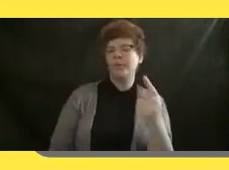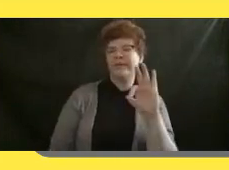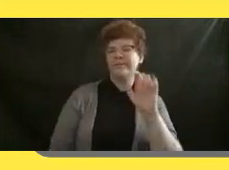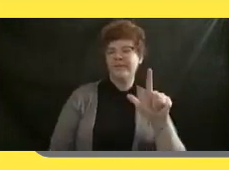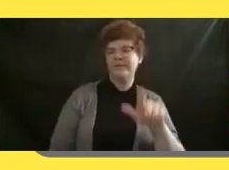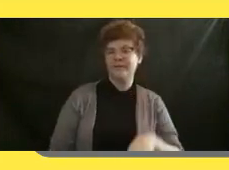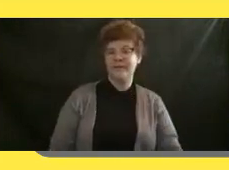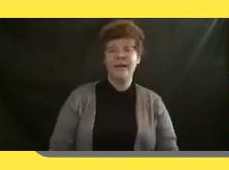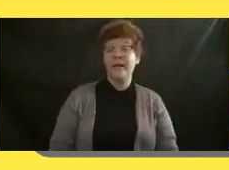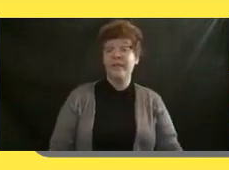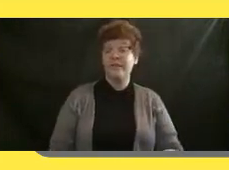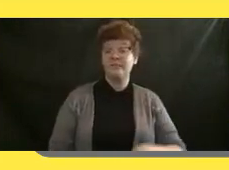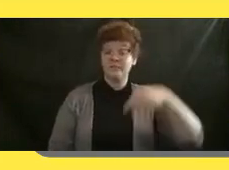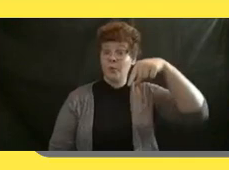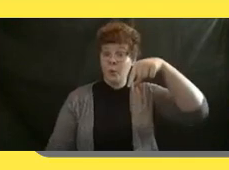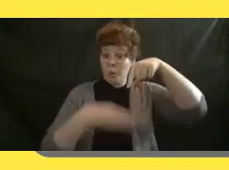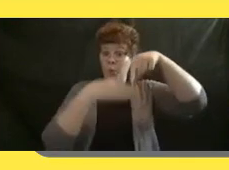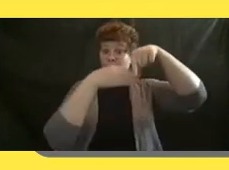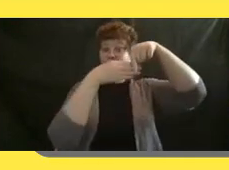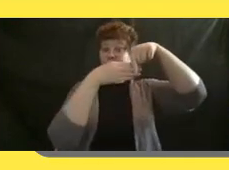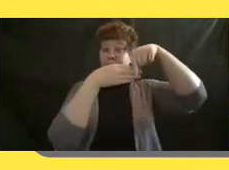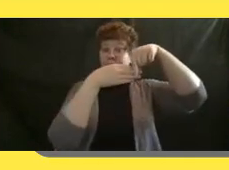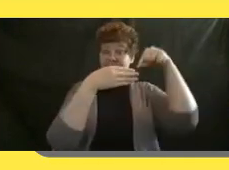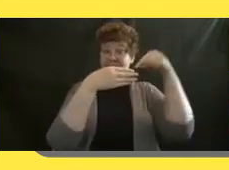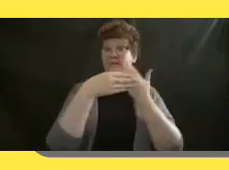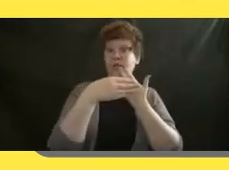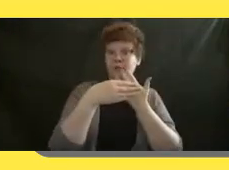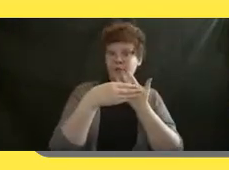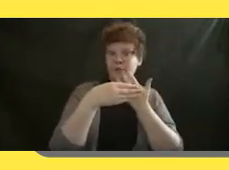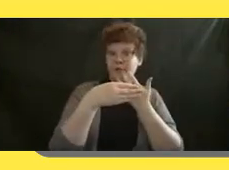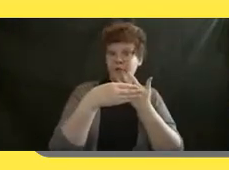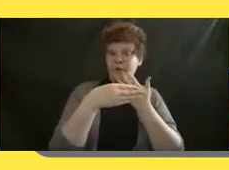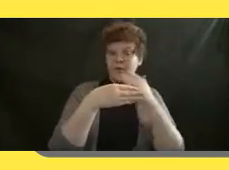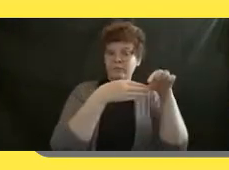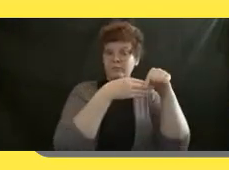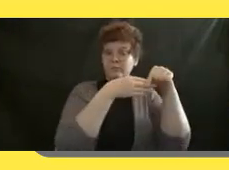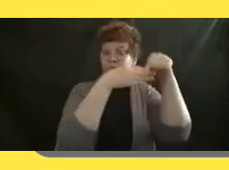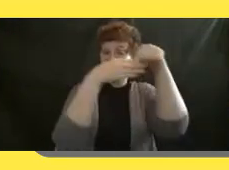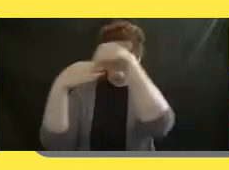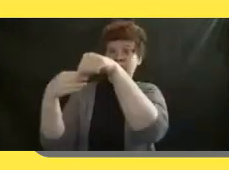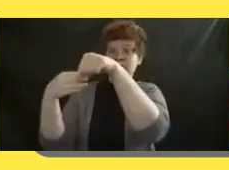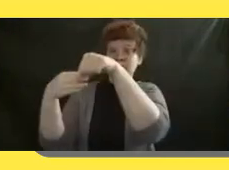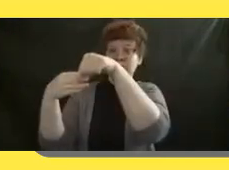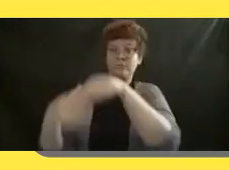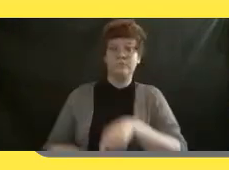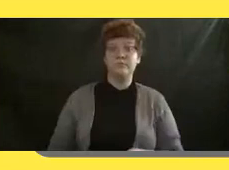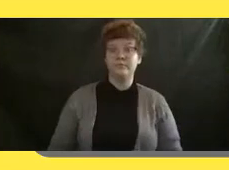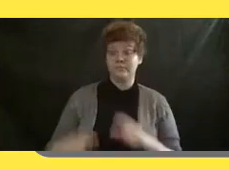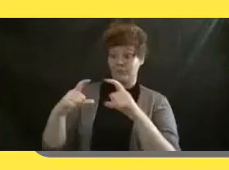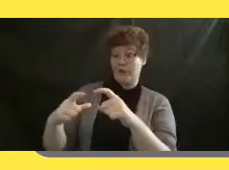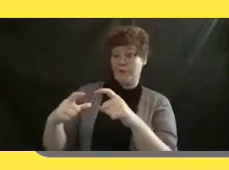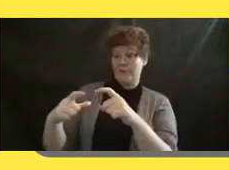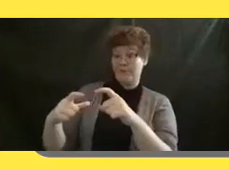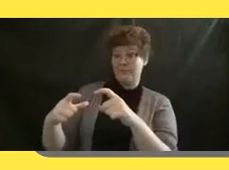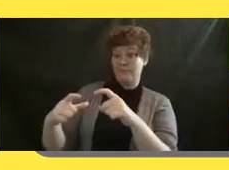or those attributes, those properties to a particular shape, then I move the eyedropper over the shape that